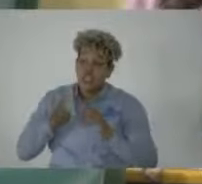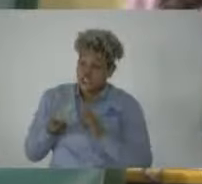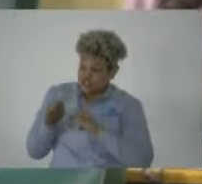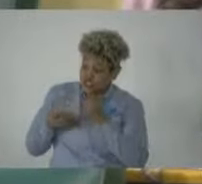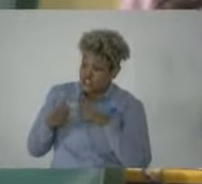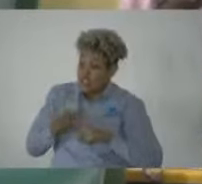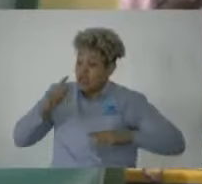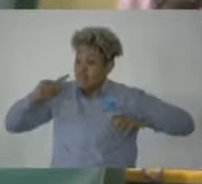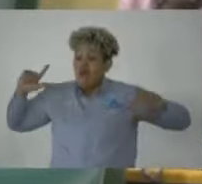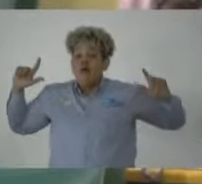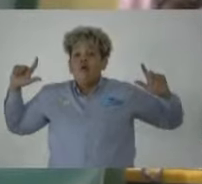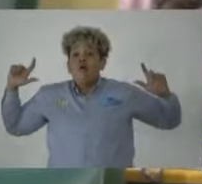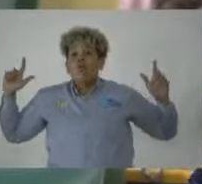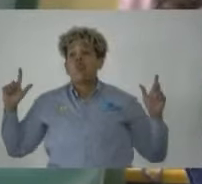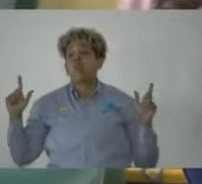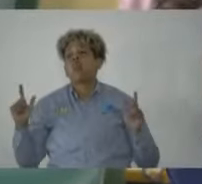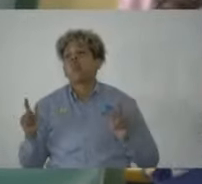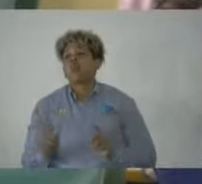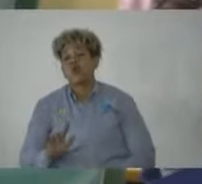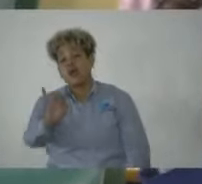had dwindled to